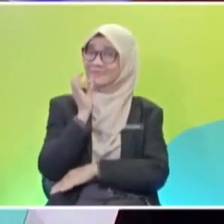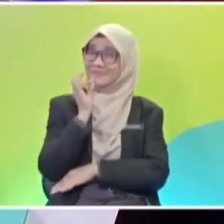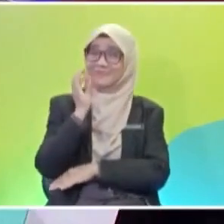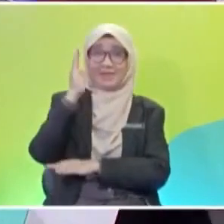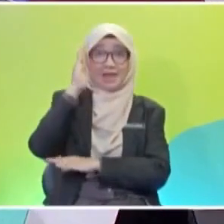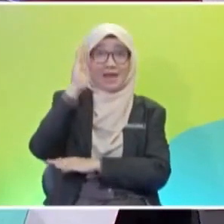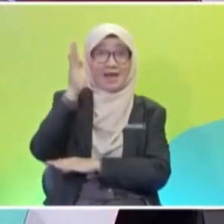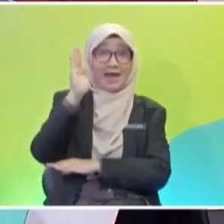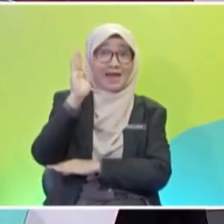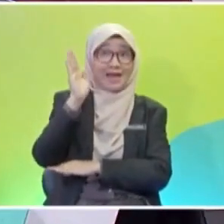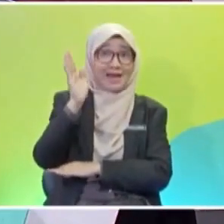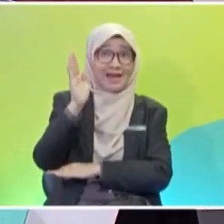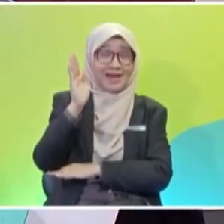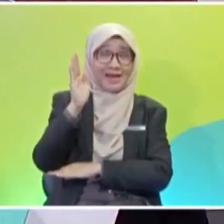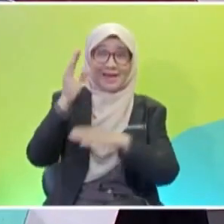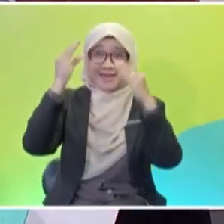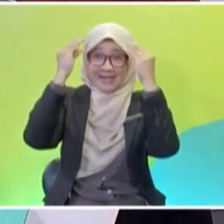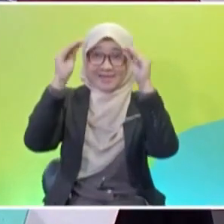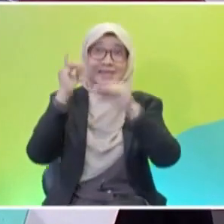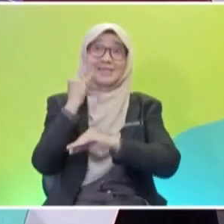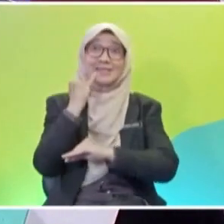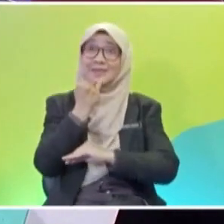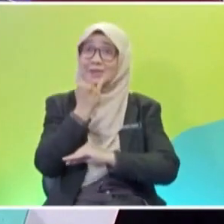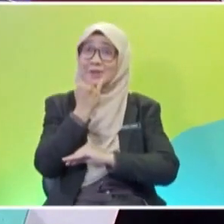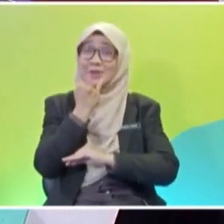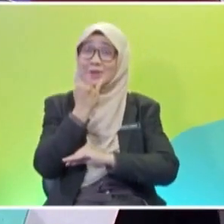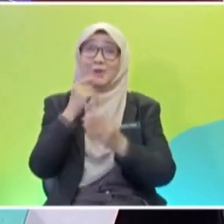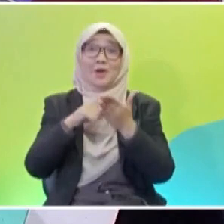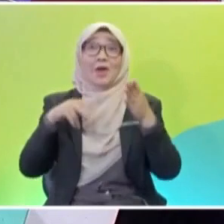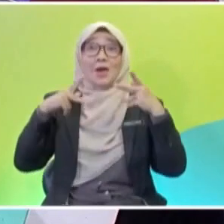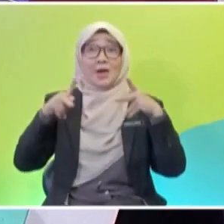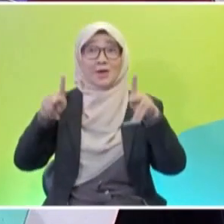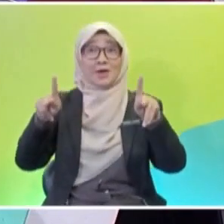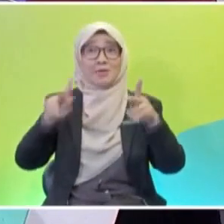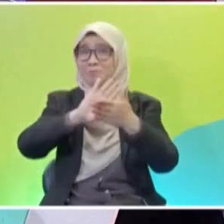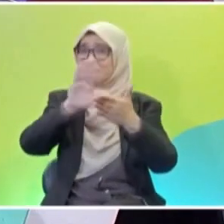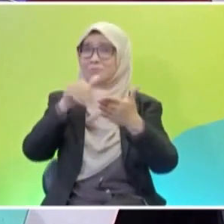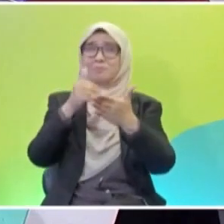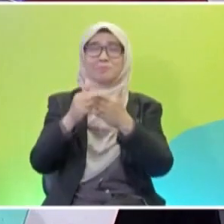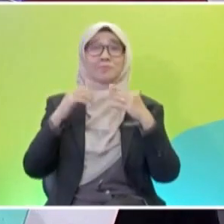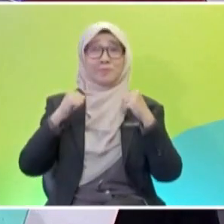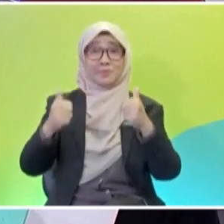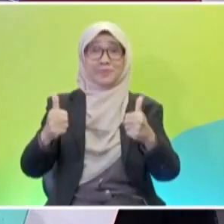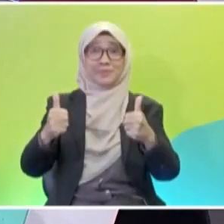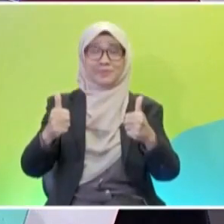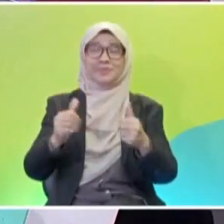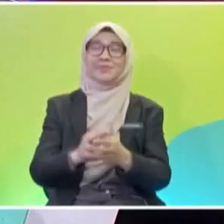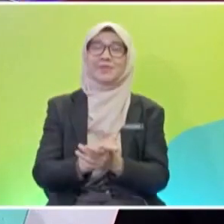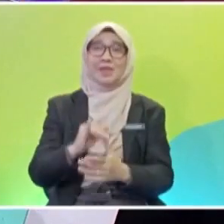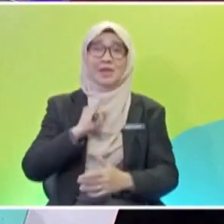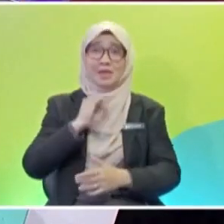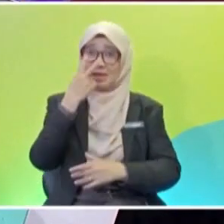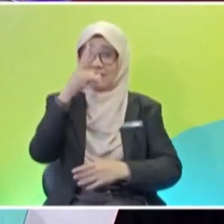Hello there. Oh, hi, teacher. How are you? I'm good. How are you? Wonderful. Not too bad, thank you. I'm What just are you looking admiring at? this picture, actually.